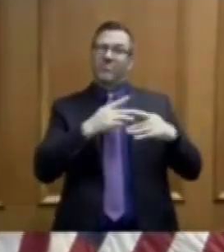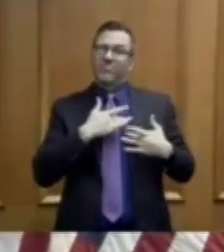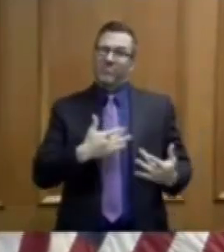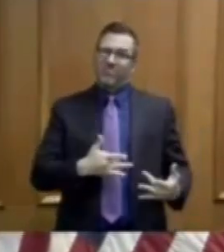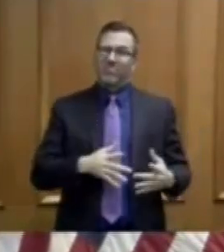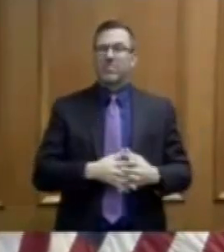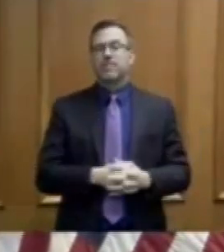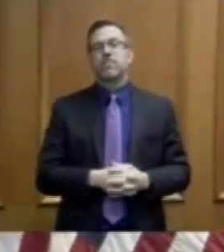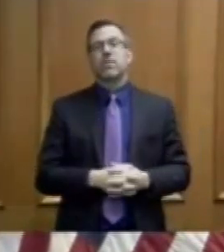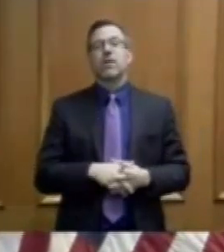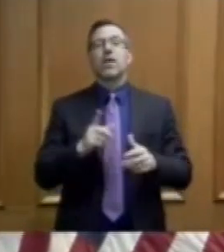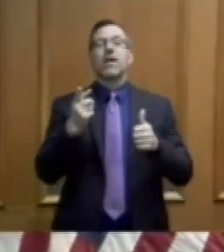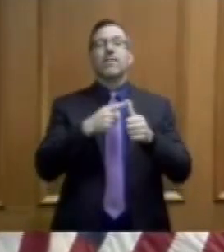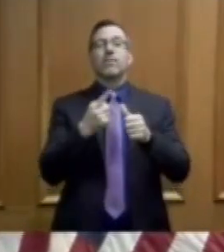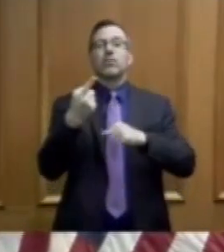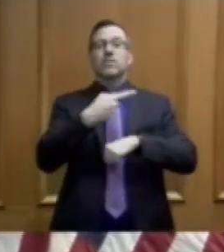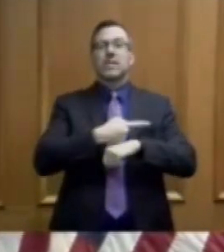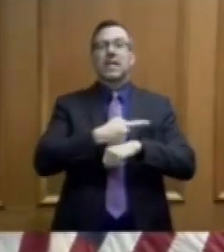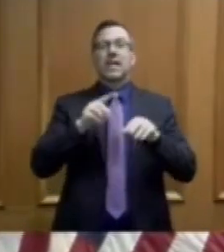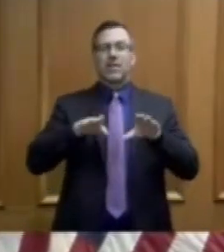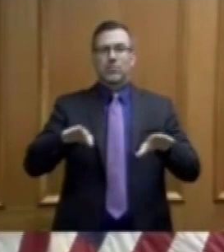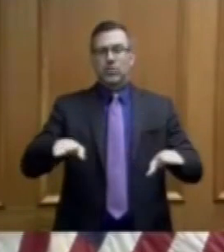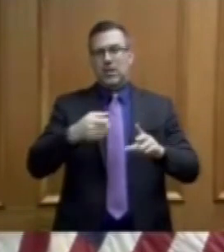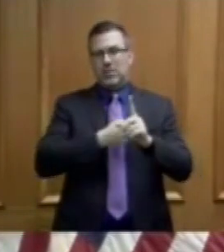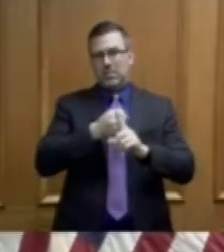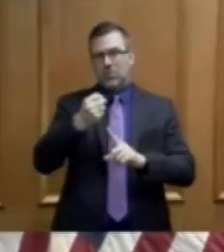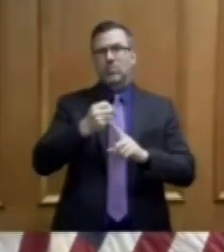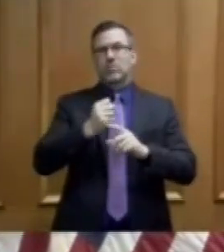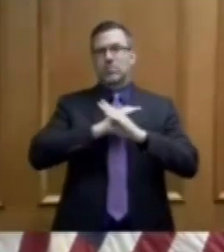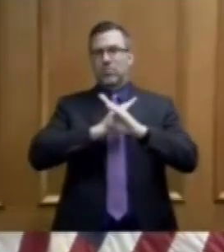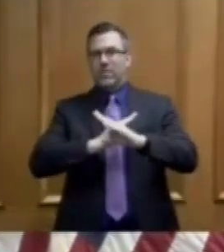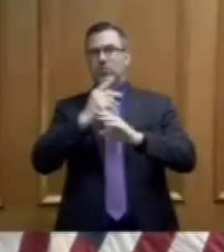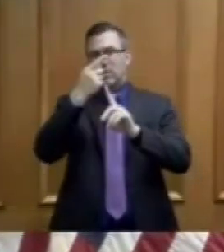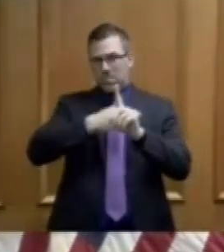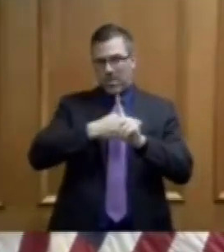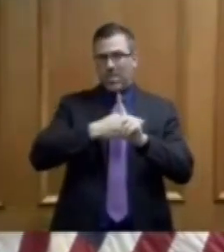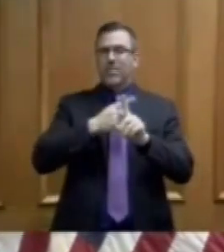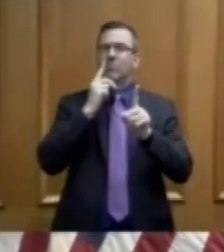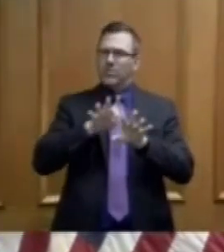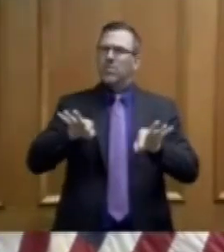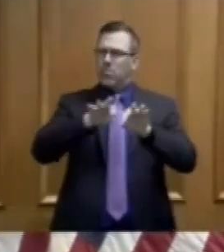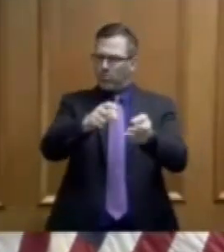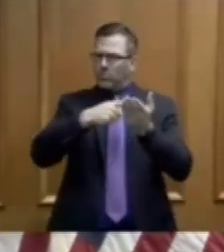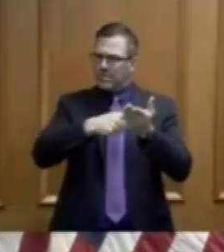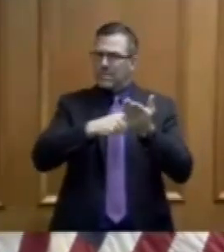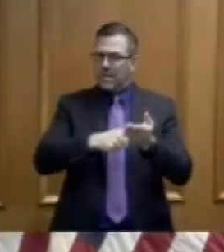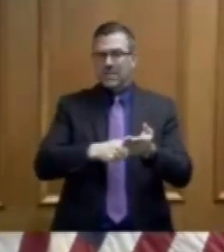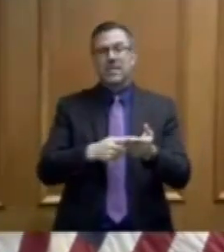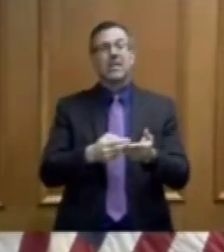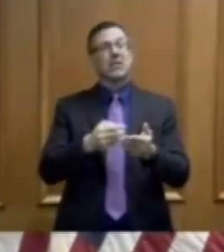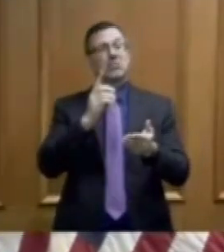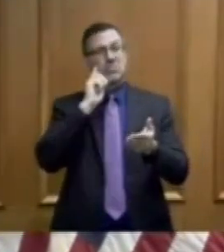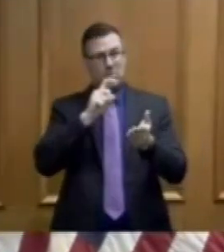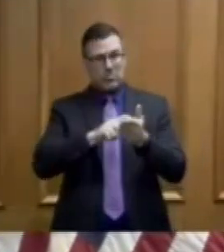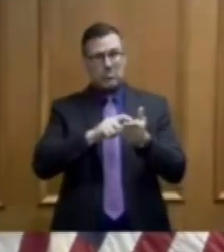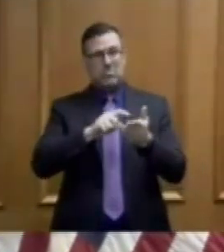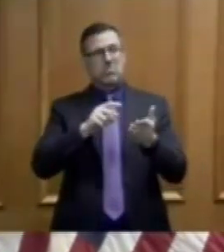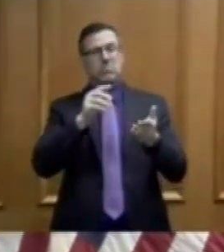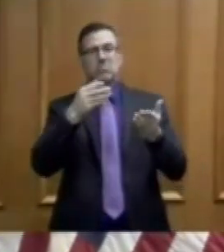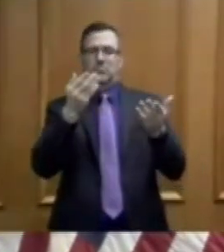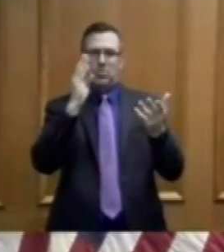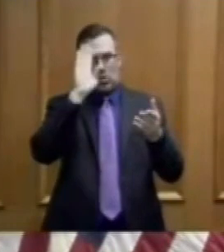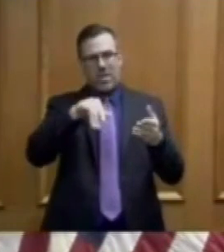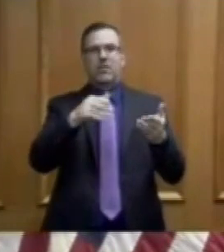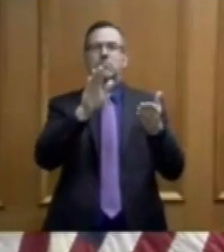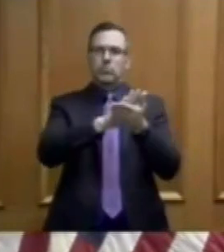Abuse Prevention Month is an important day for us to talk about this. As schools are closed and more of our children are outside of